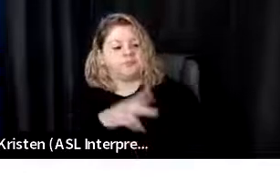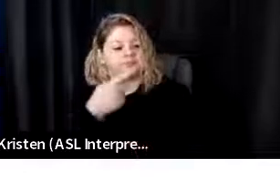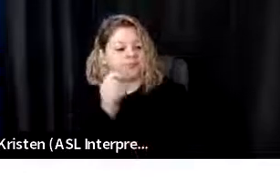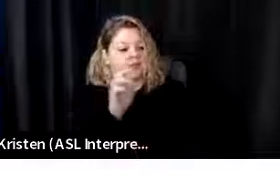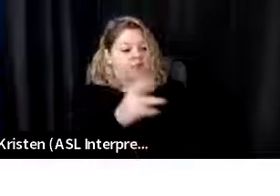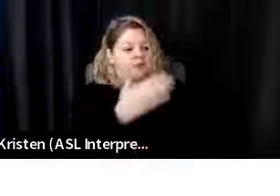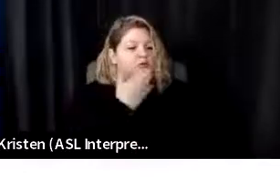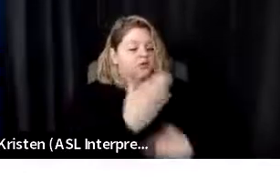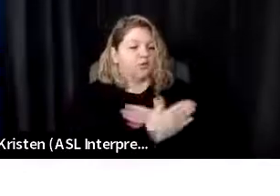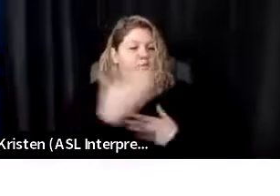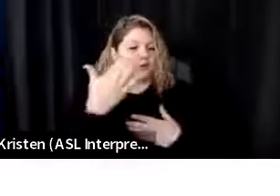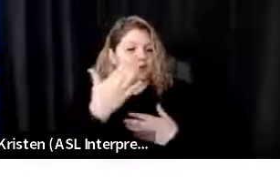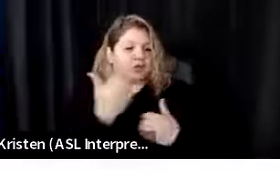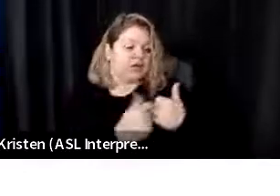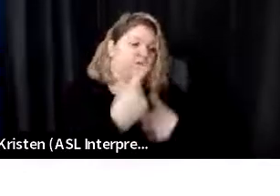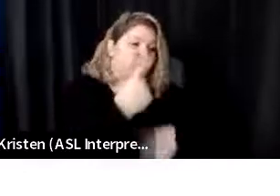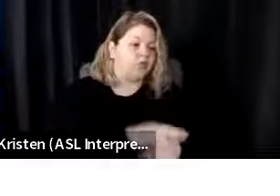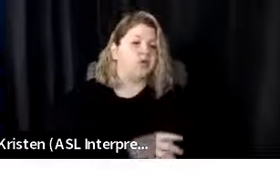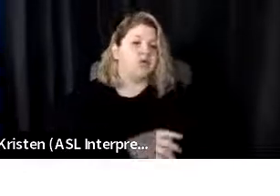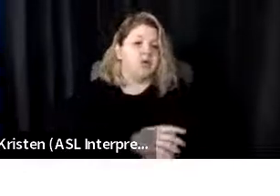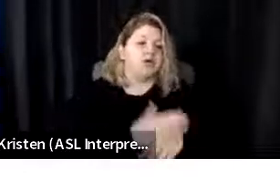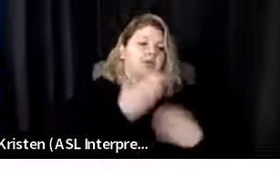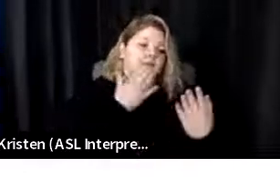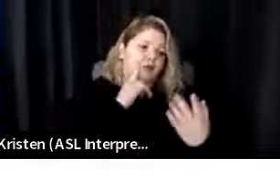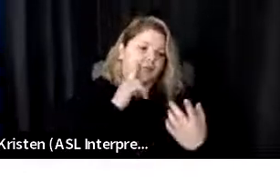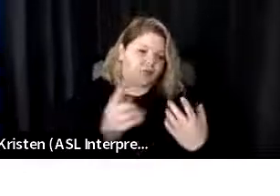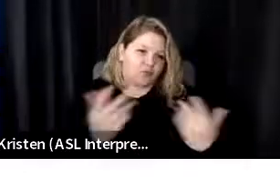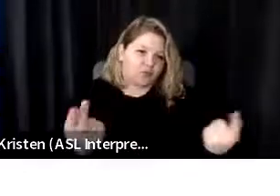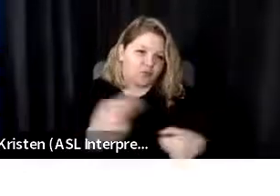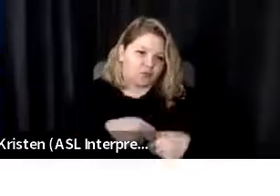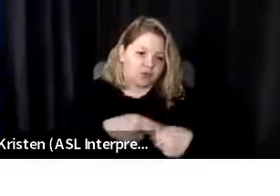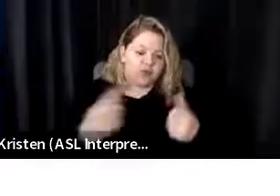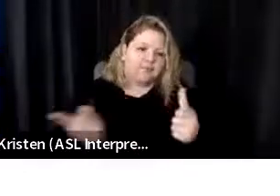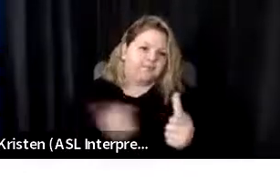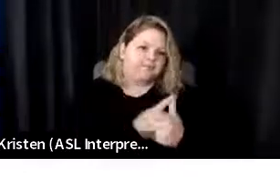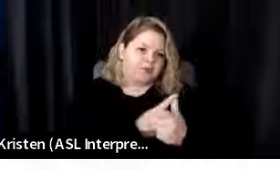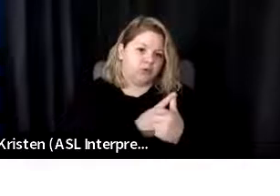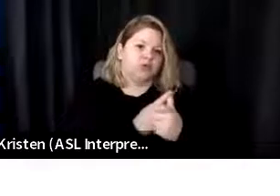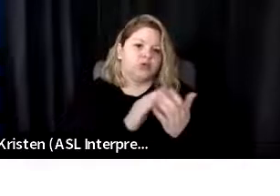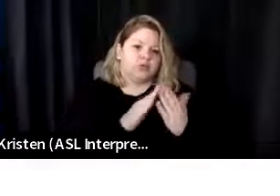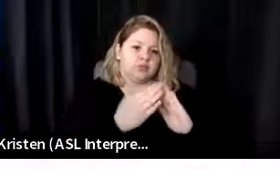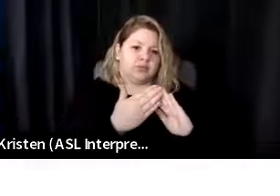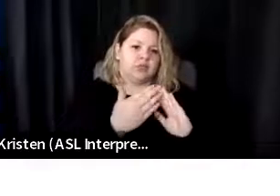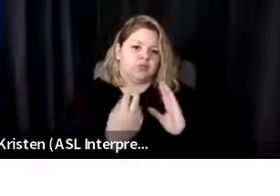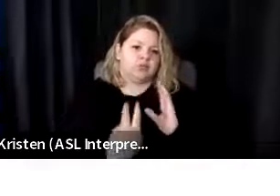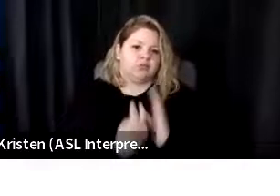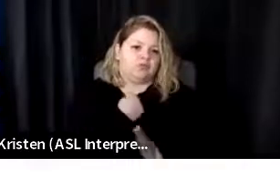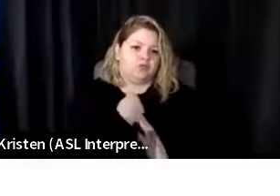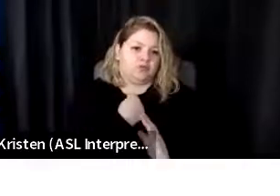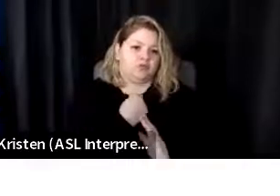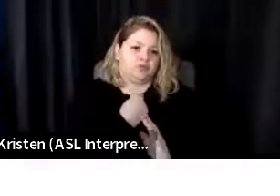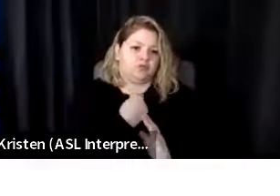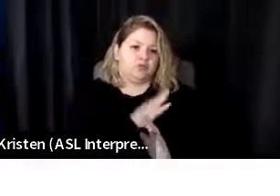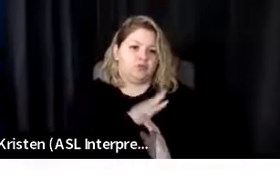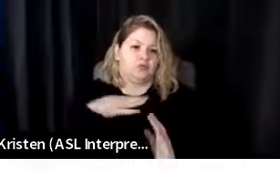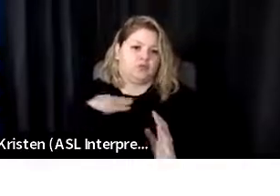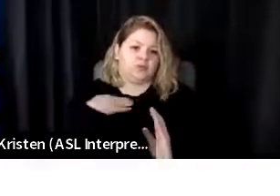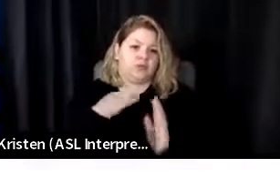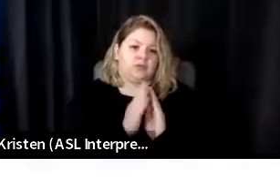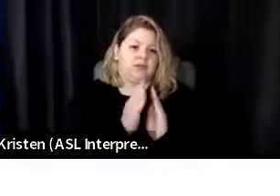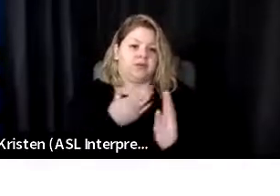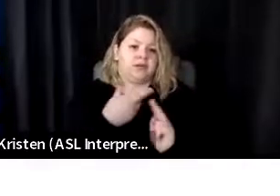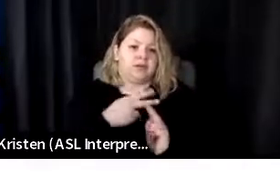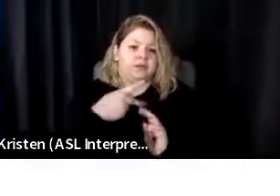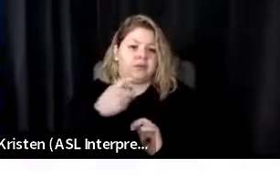morning, everyone. Thank you for joining us here at the first Civilian Review Board meeting of 2022. My name is Peter Alvarez, and I'm the chair